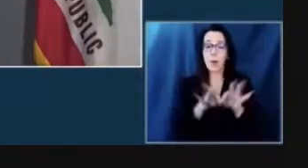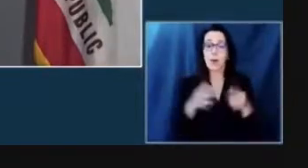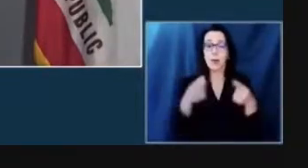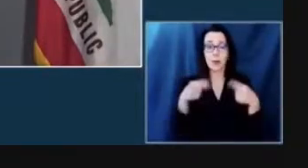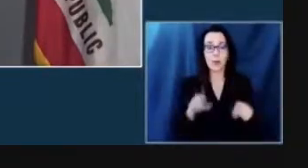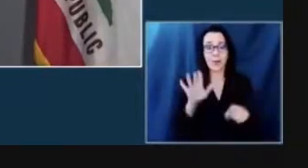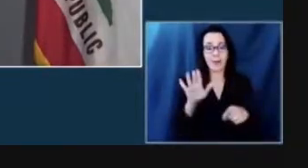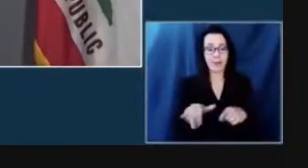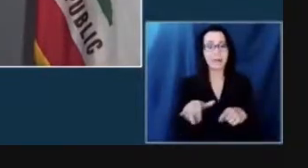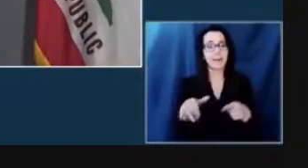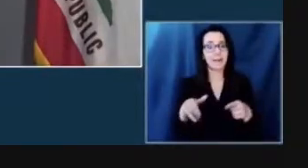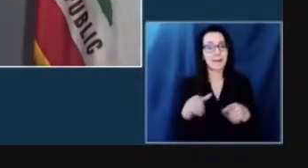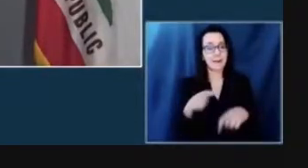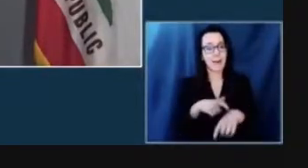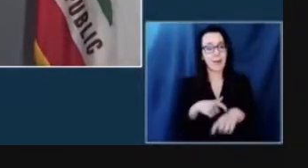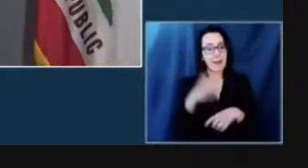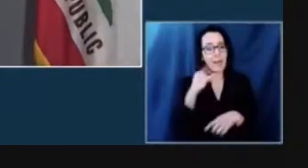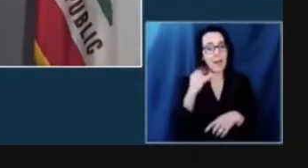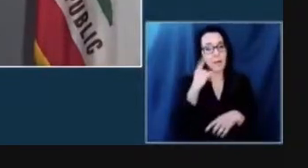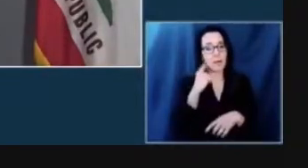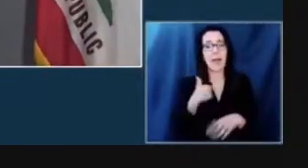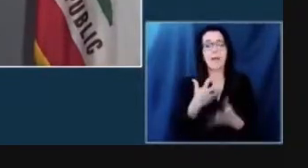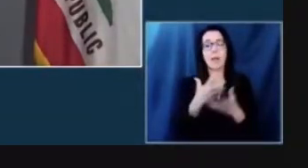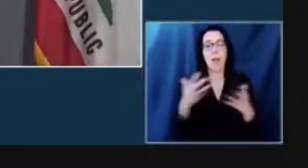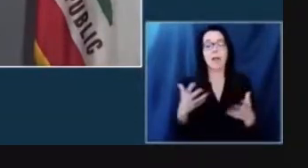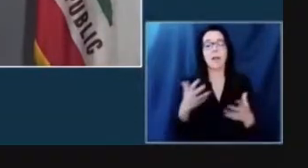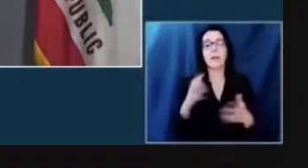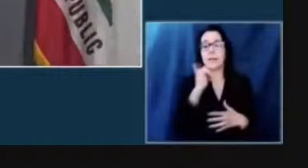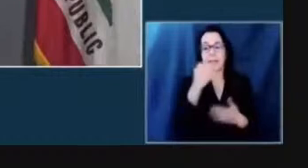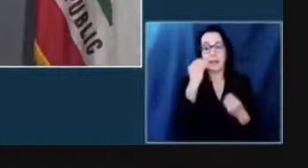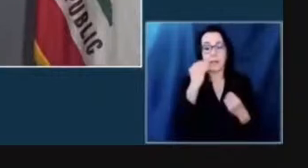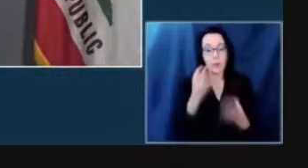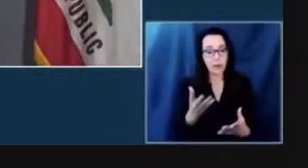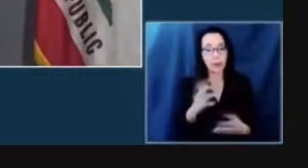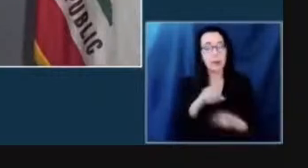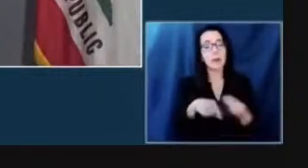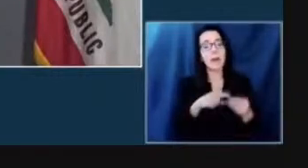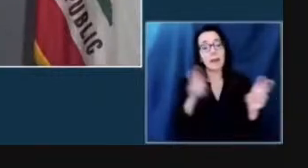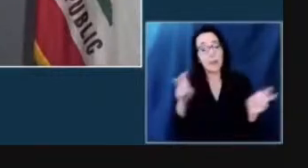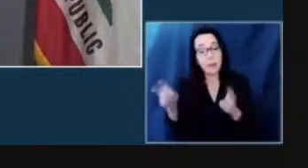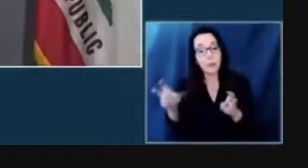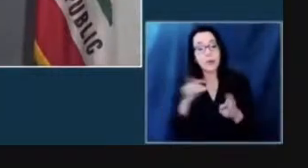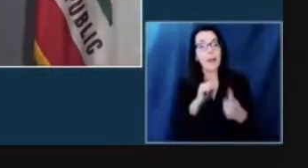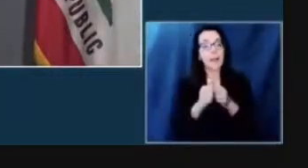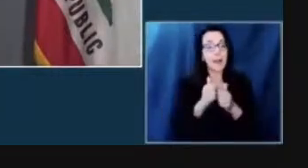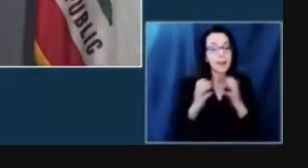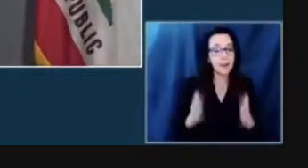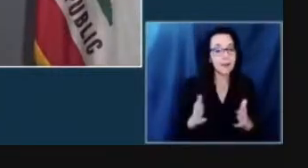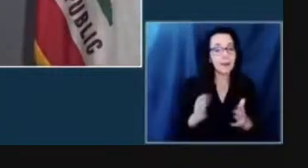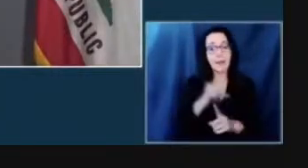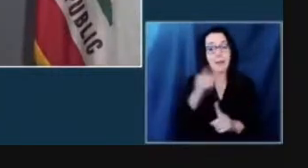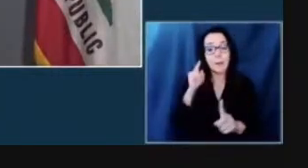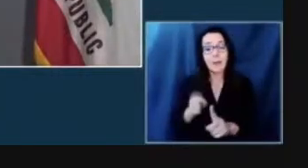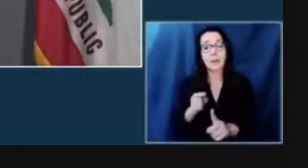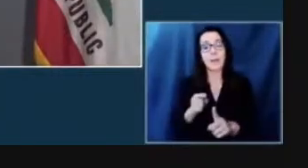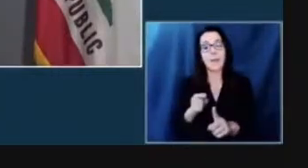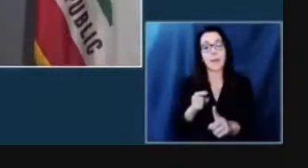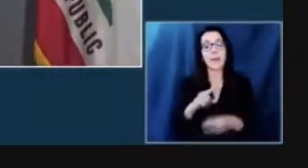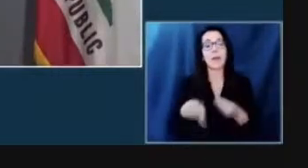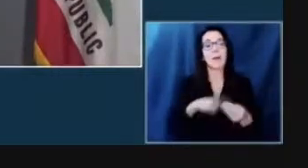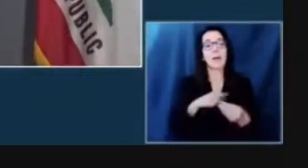rampant misinformation and disinformation about issues and candidates, and especially about voting